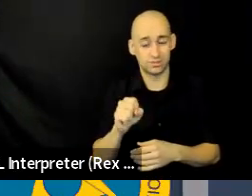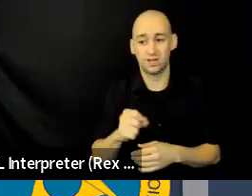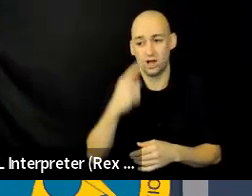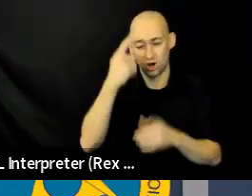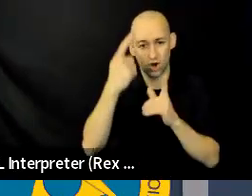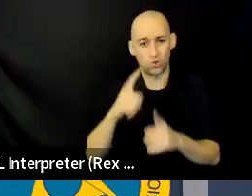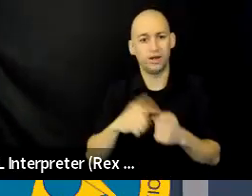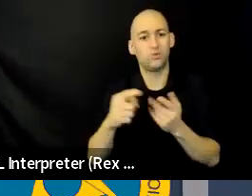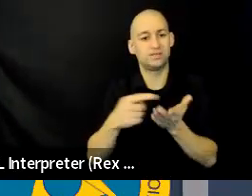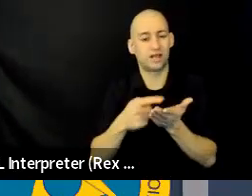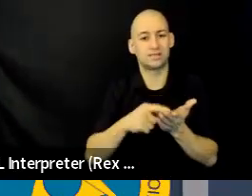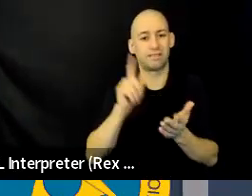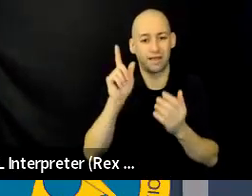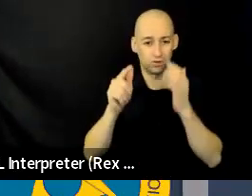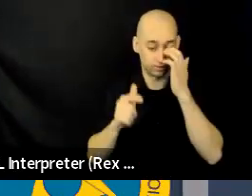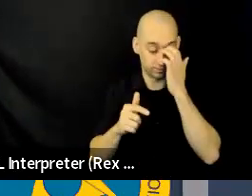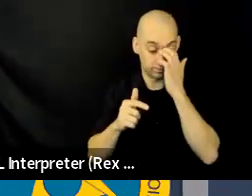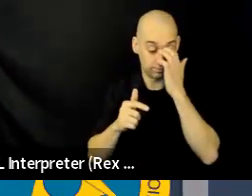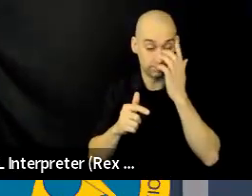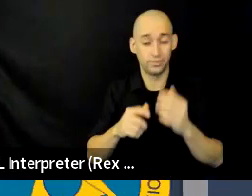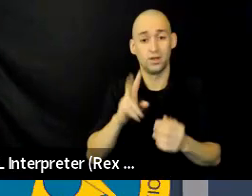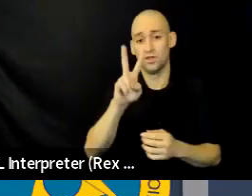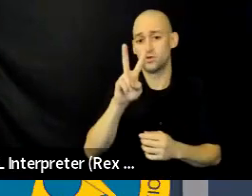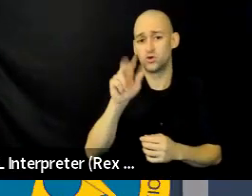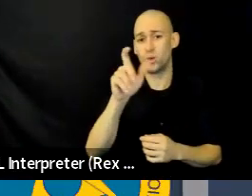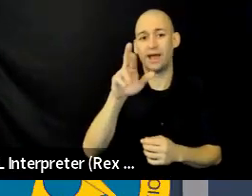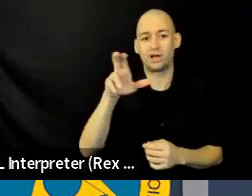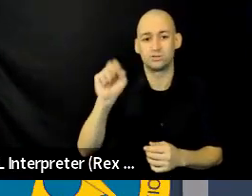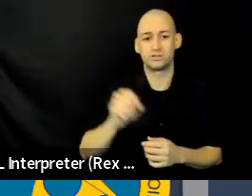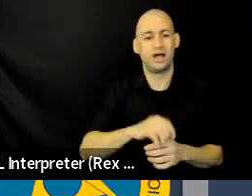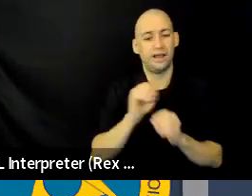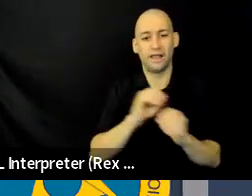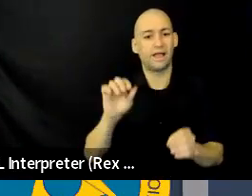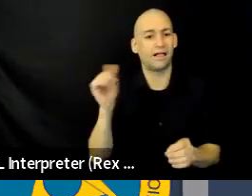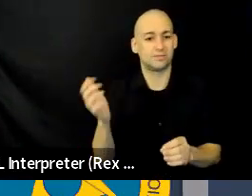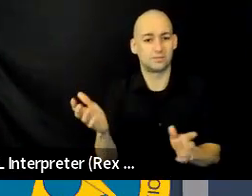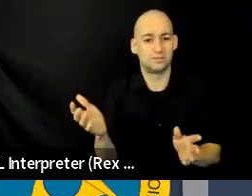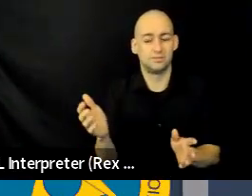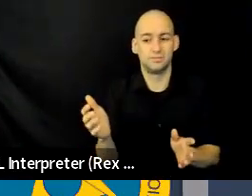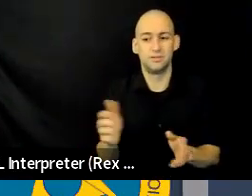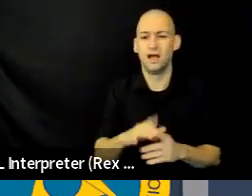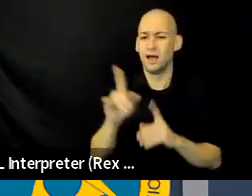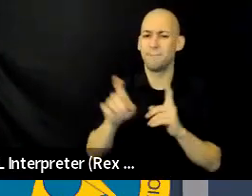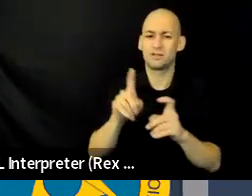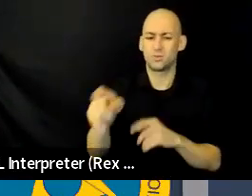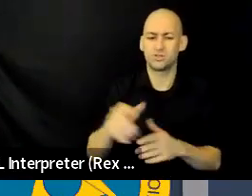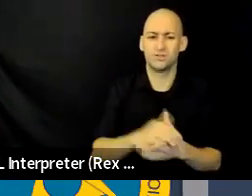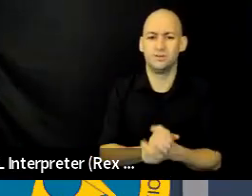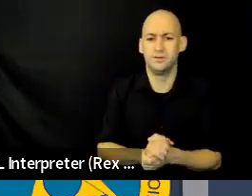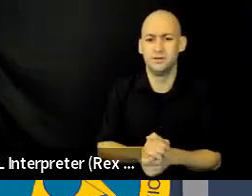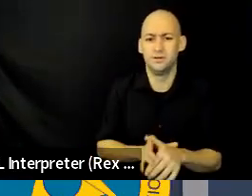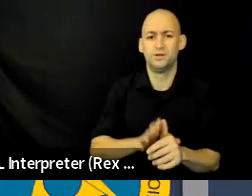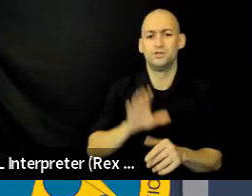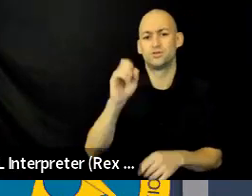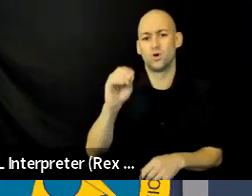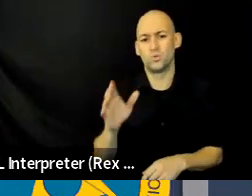to discuss later, including the 2 acres. Nothing else. Can I ask a question on Sure. that?